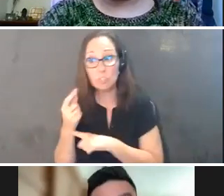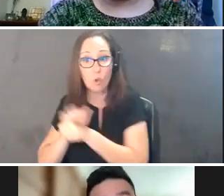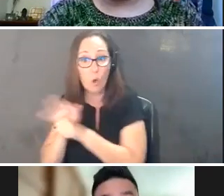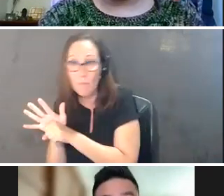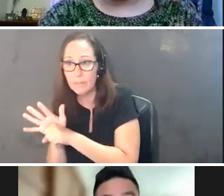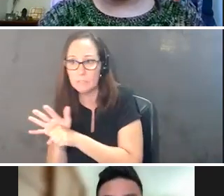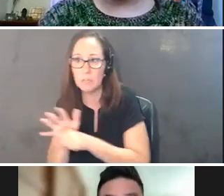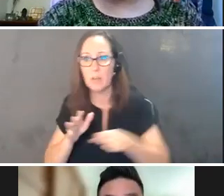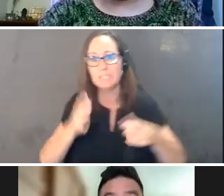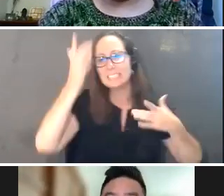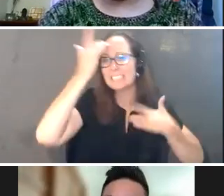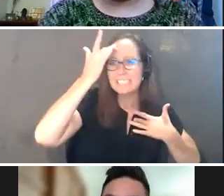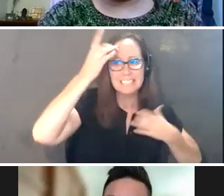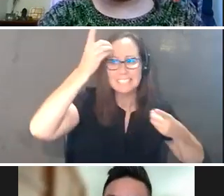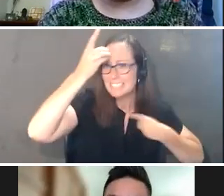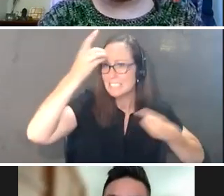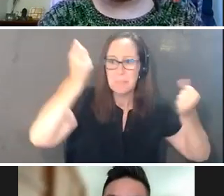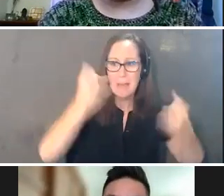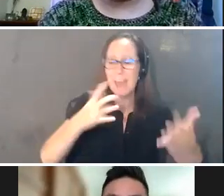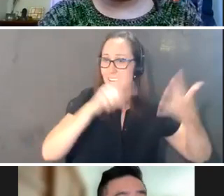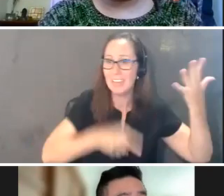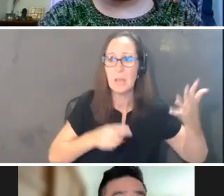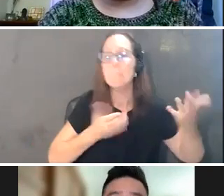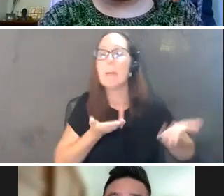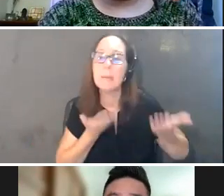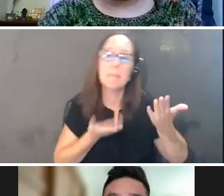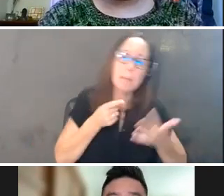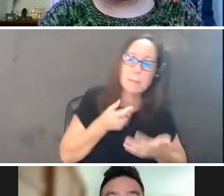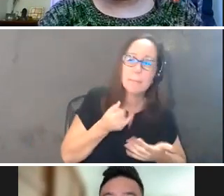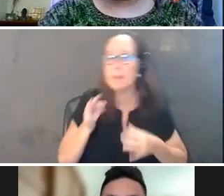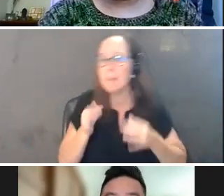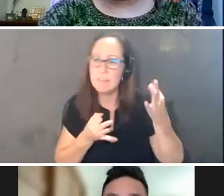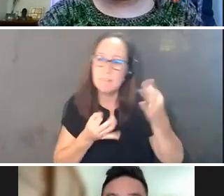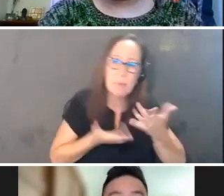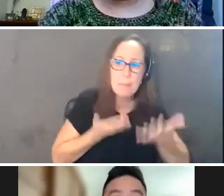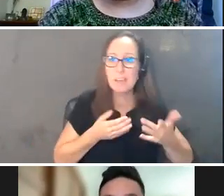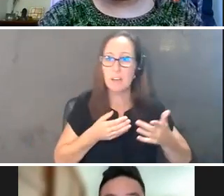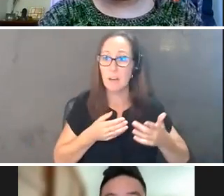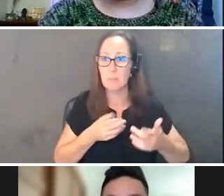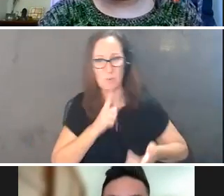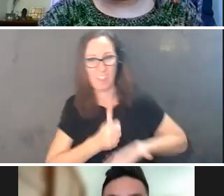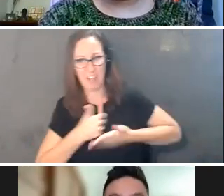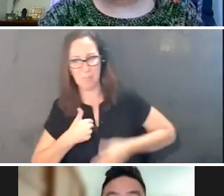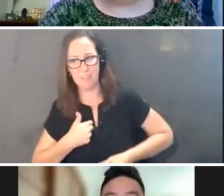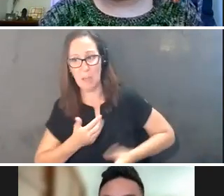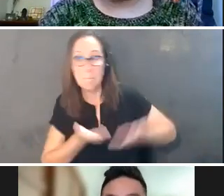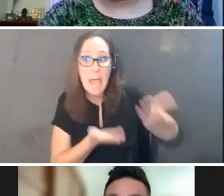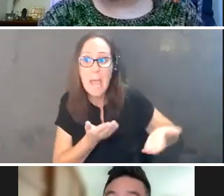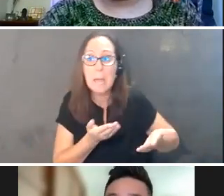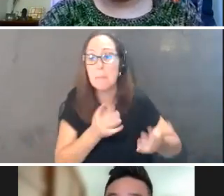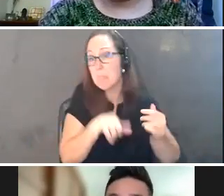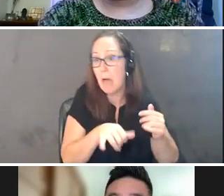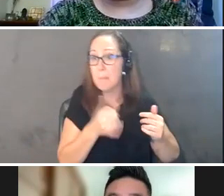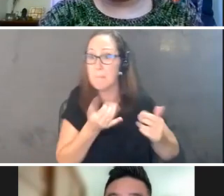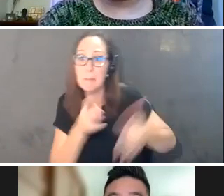of maybes, right? What do I do with that information? To be honest, for me, it doesn't help me. A maybe doesn't help me. It doesn't change what I'm